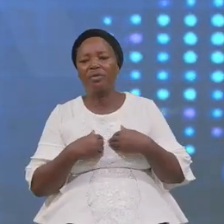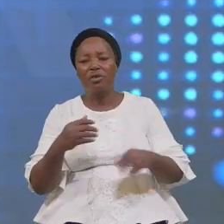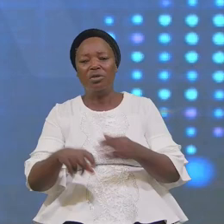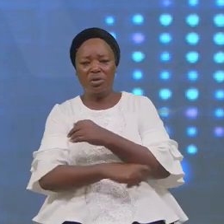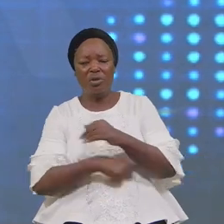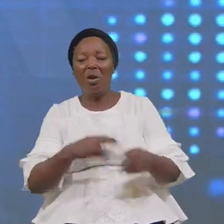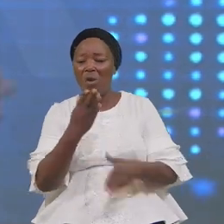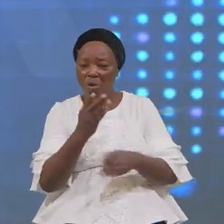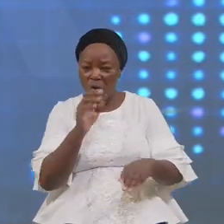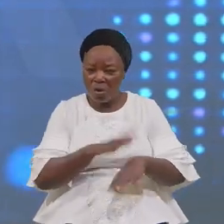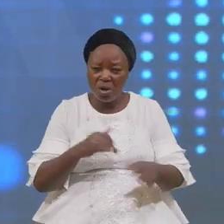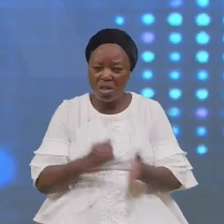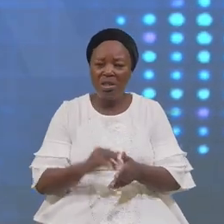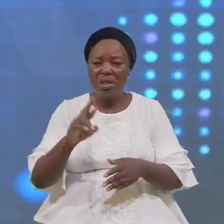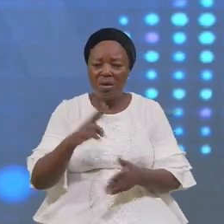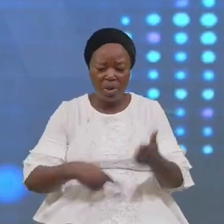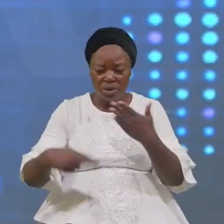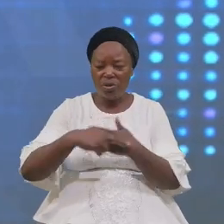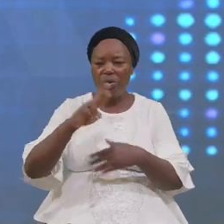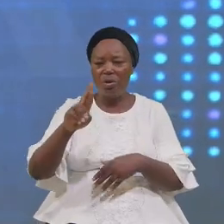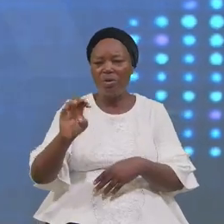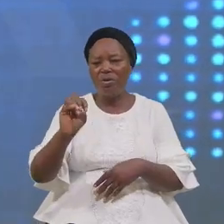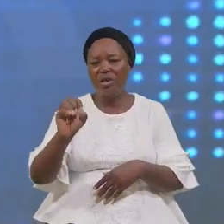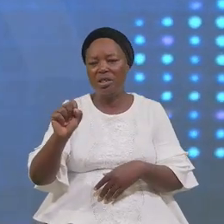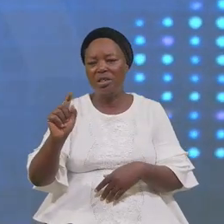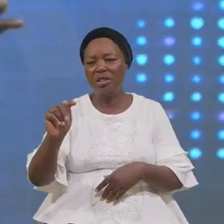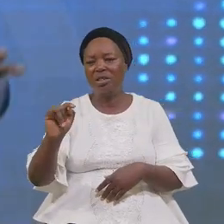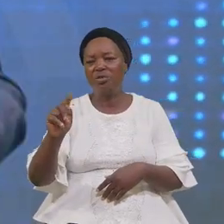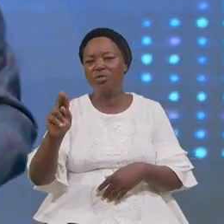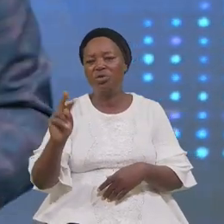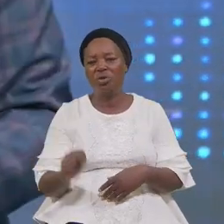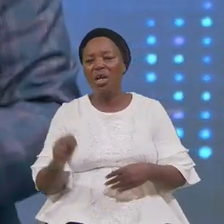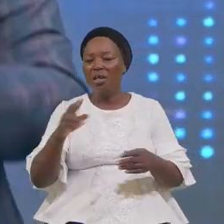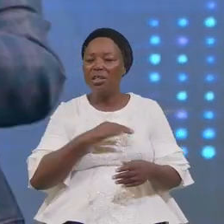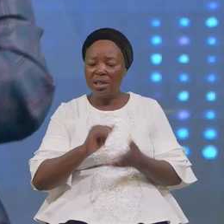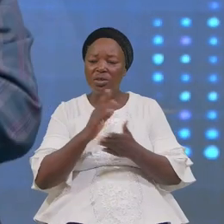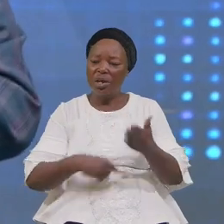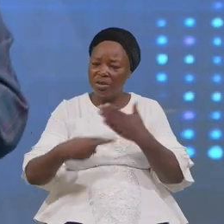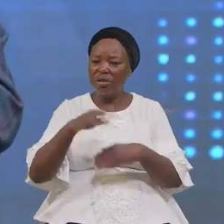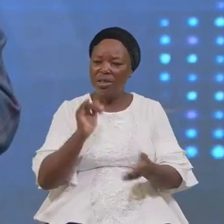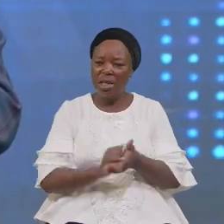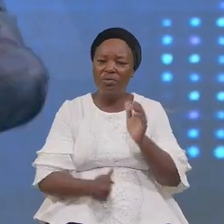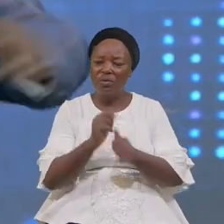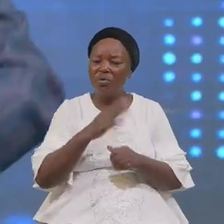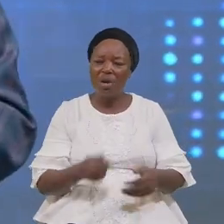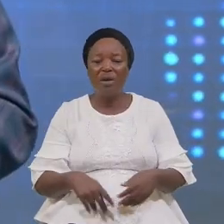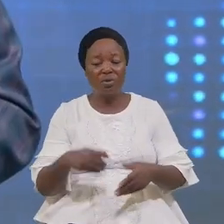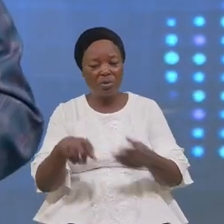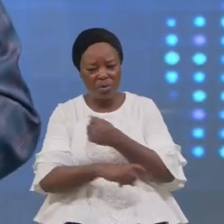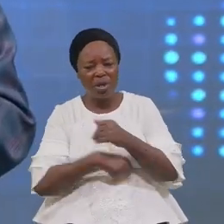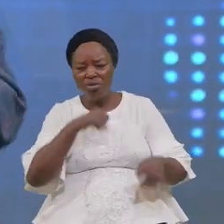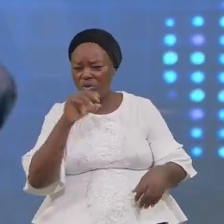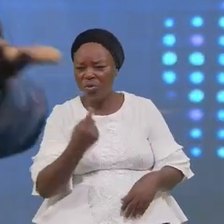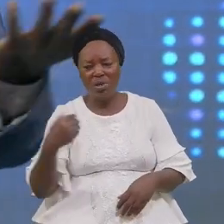Okay? You are restoring what you had stolen. And it's not only church, money. Not only